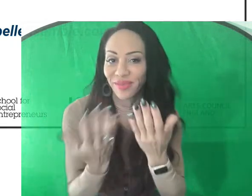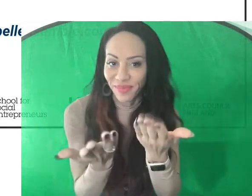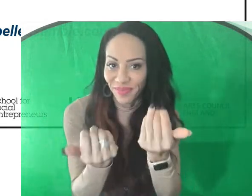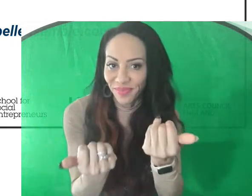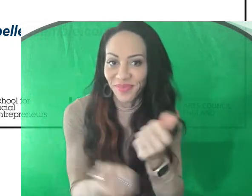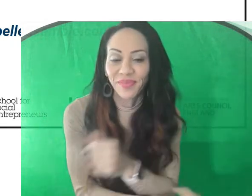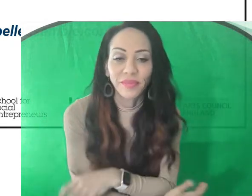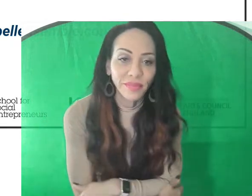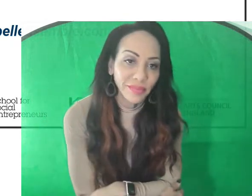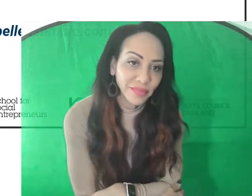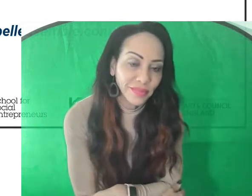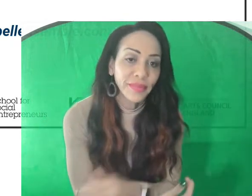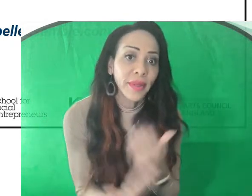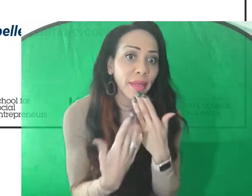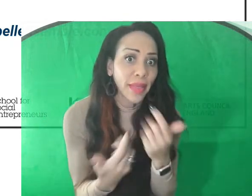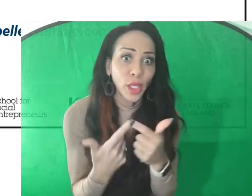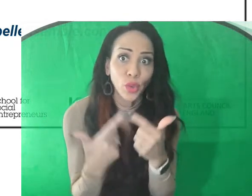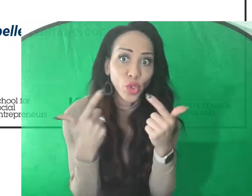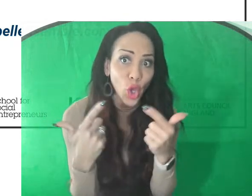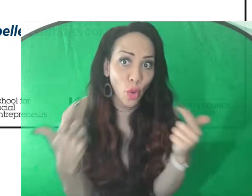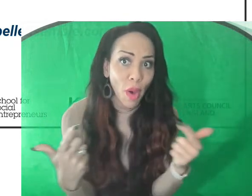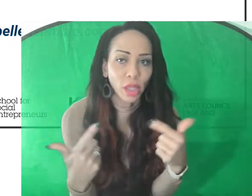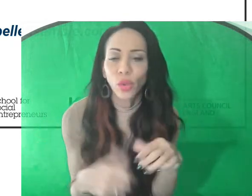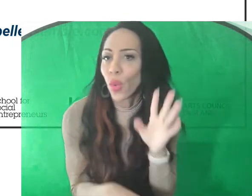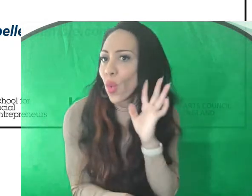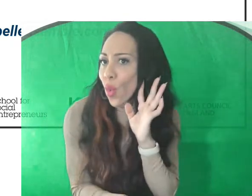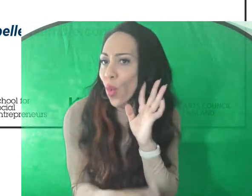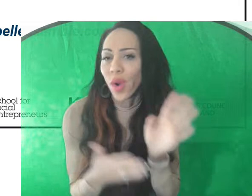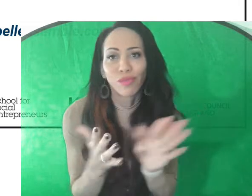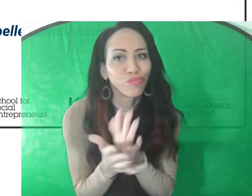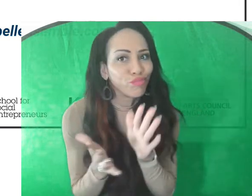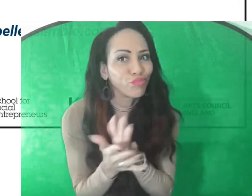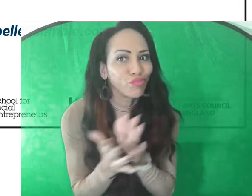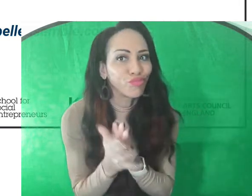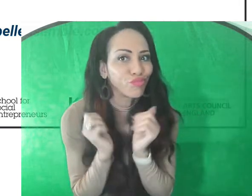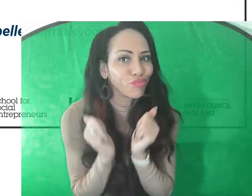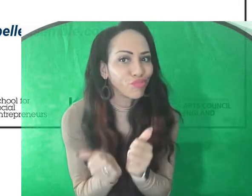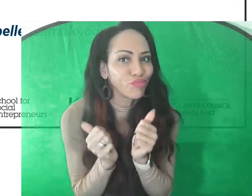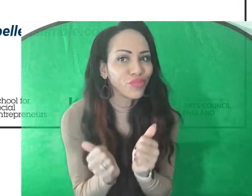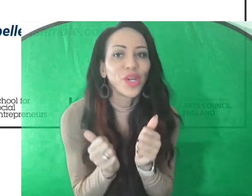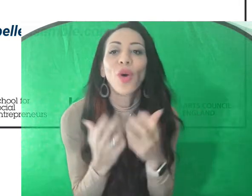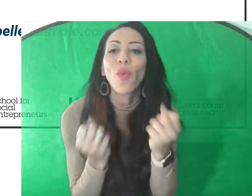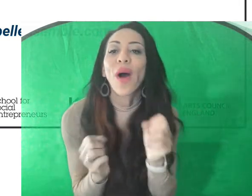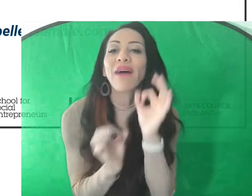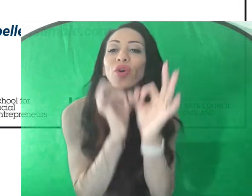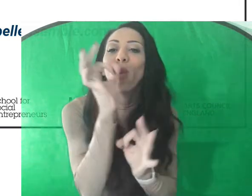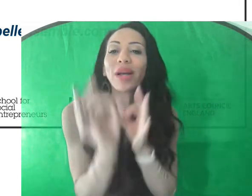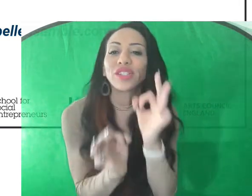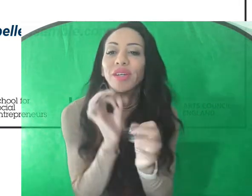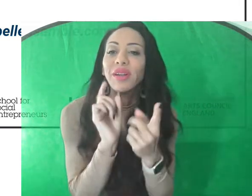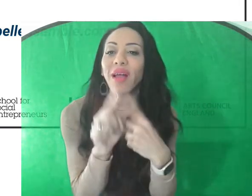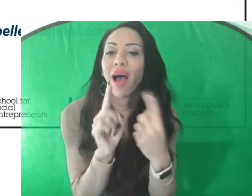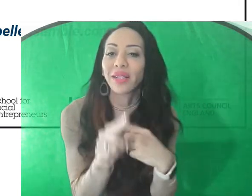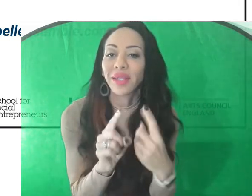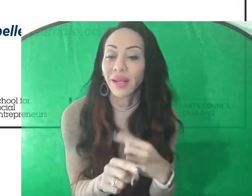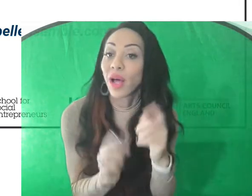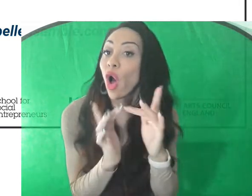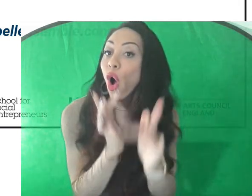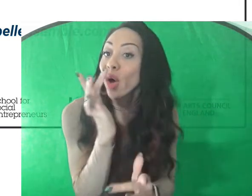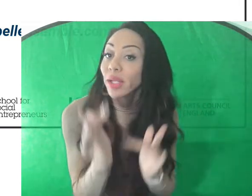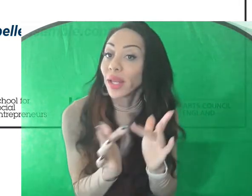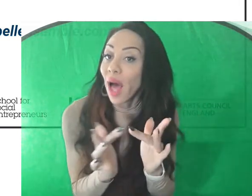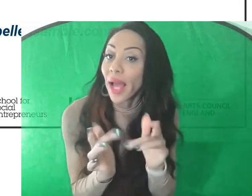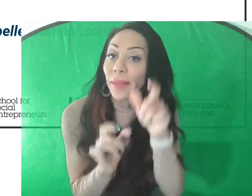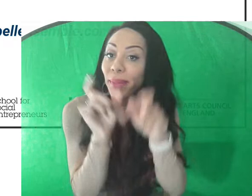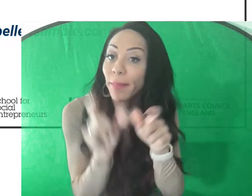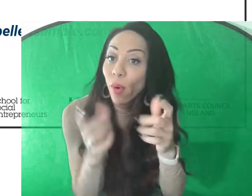Thank you so much, both of you. That was such a joy to hear about. We'll go through to the Q&A session now. If anybody online wants to share any questions, please do